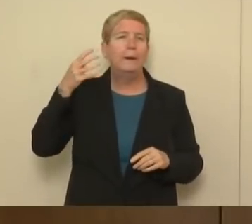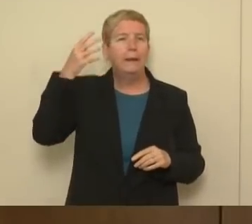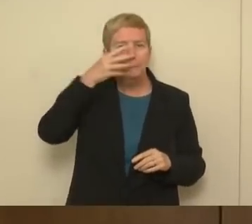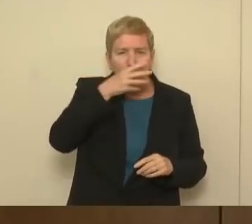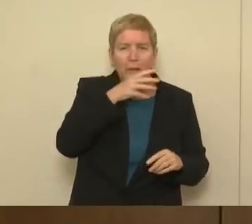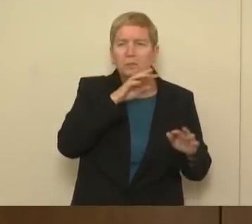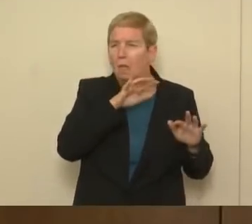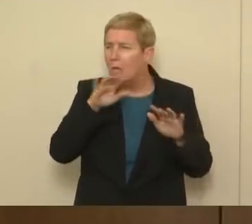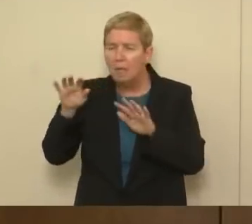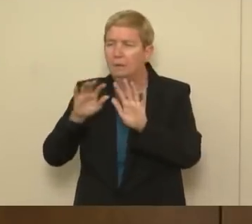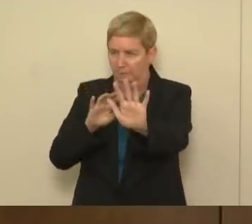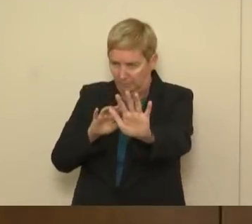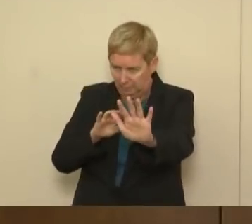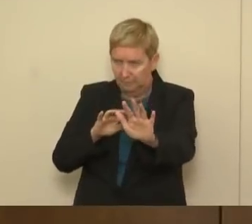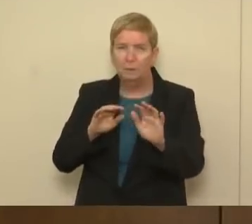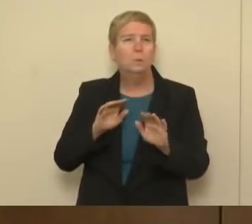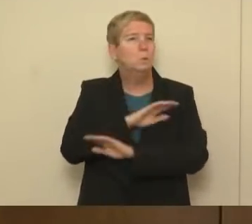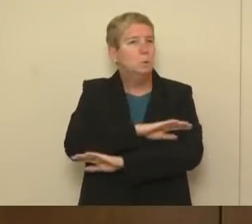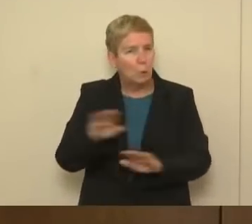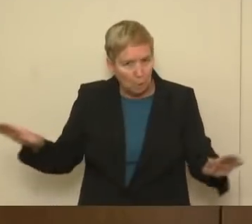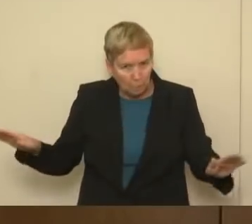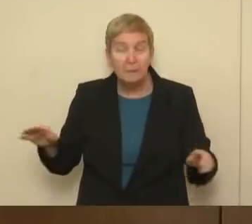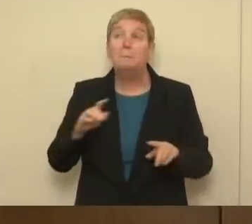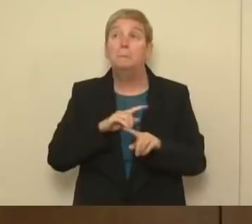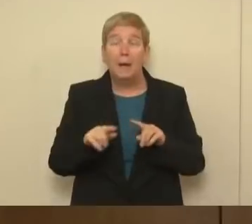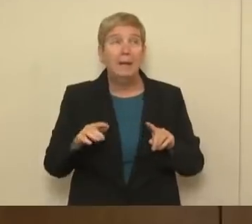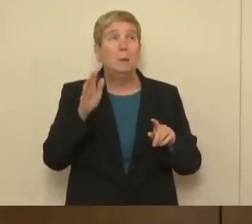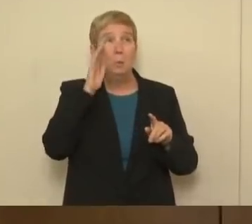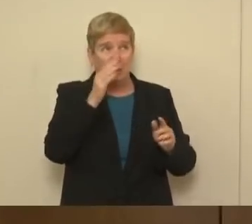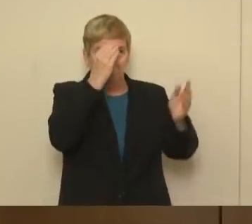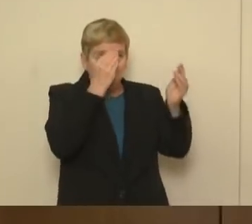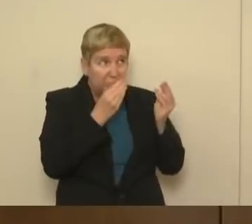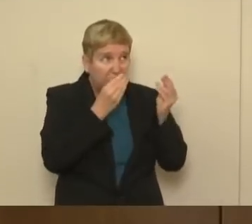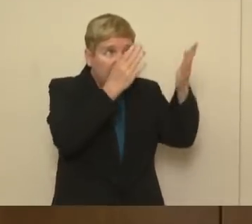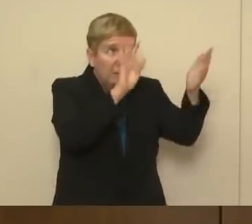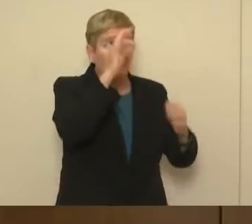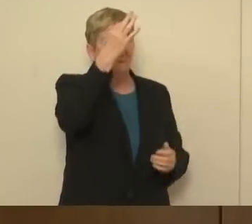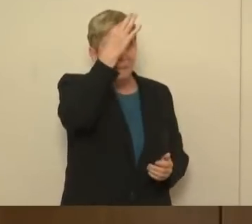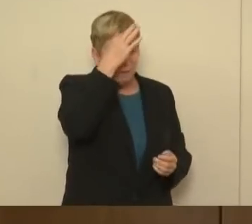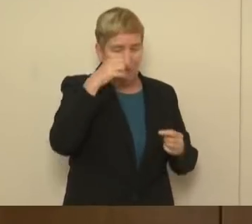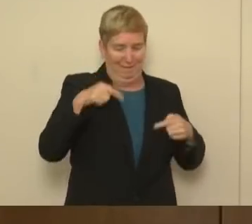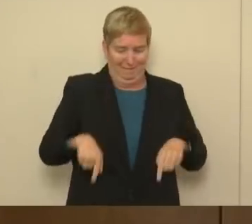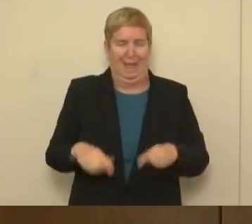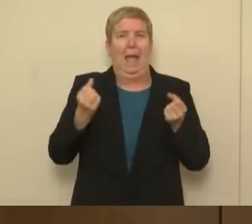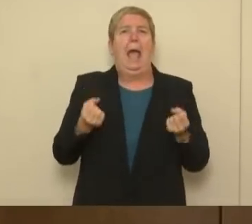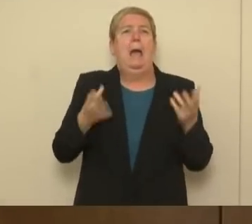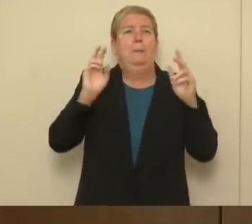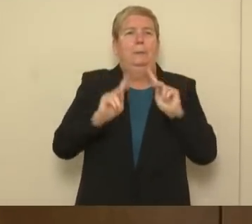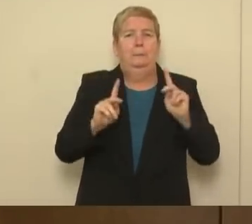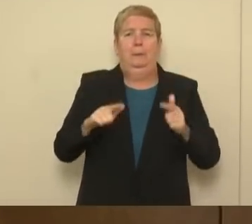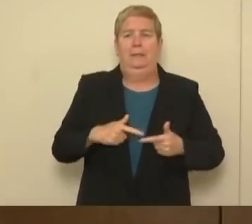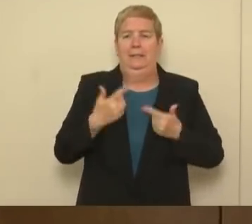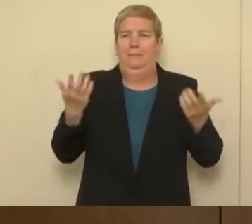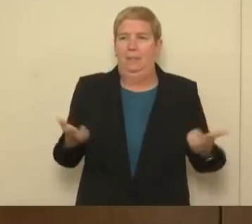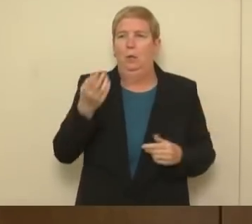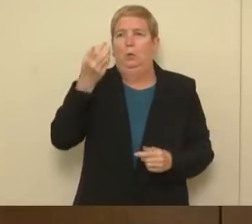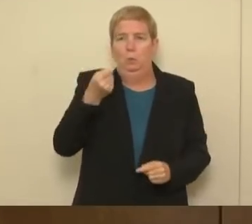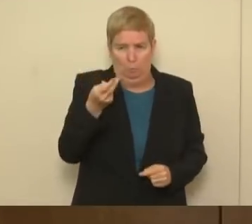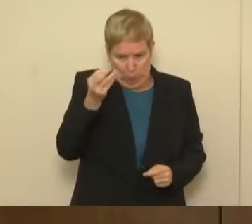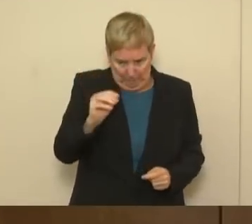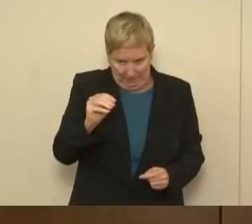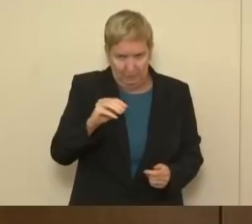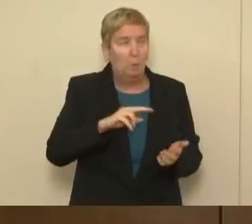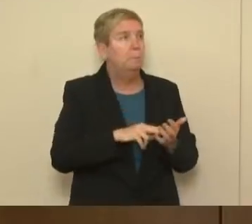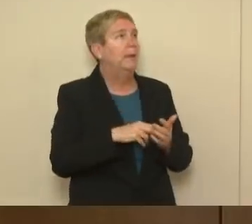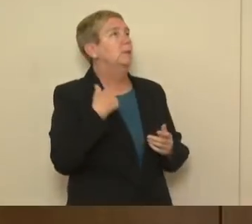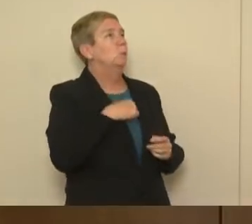gives New Mexico an accurate depiction of our population, which means then we're in a position to acquire and have access